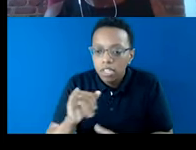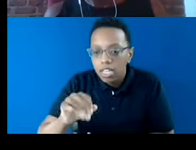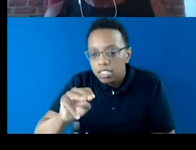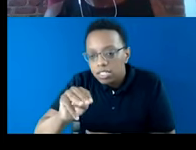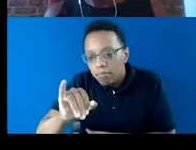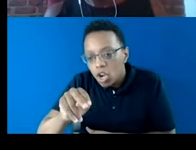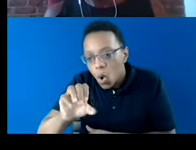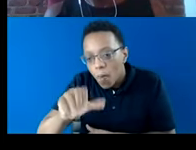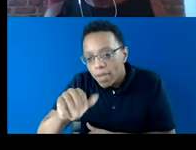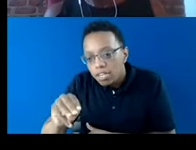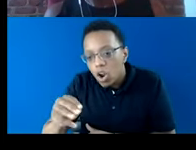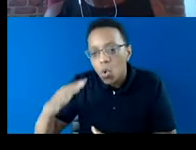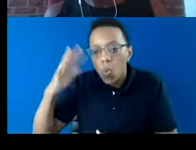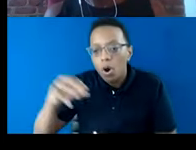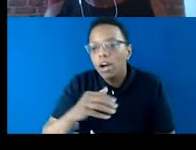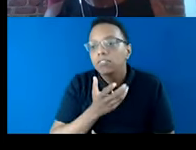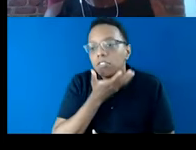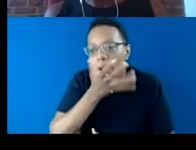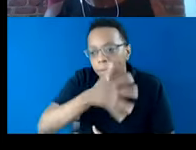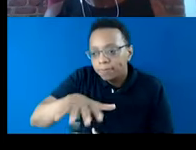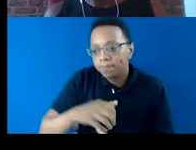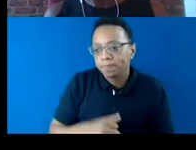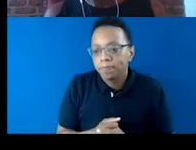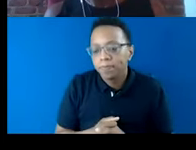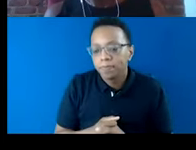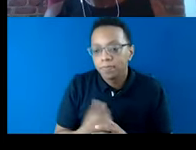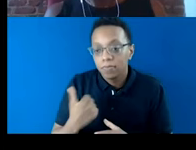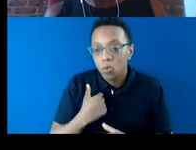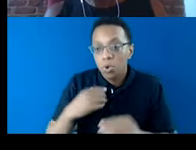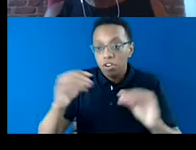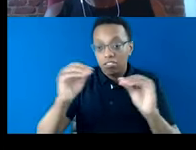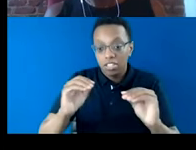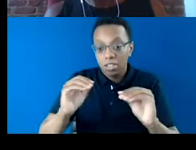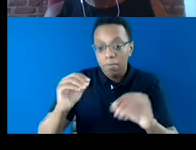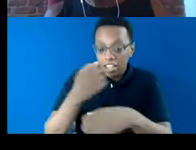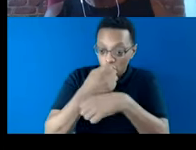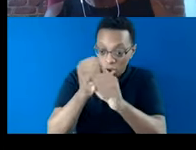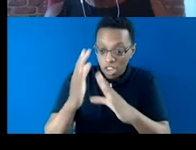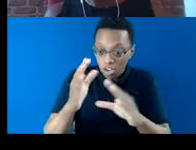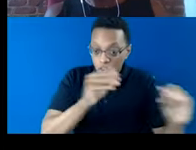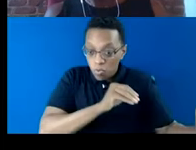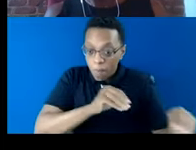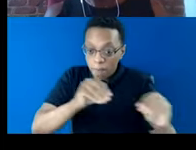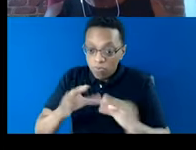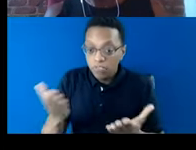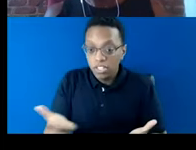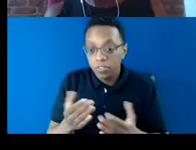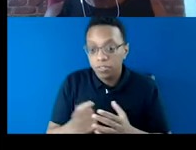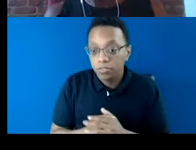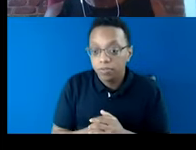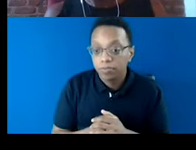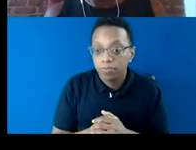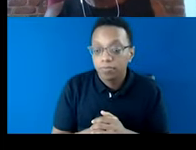rice. So we were instructed by the Creator to move here. Omaa came to this place. And our wild